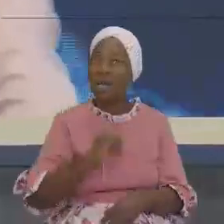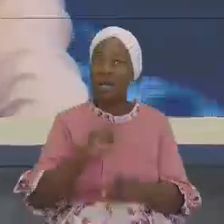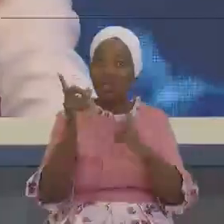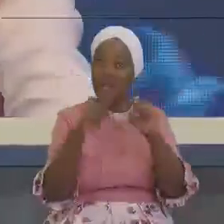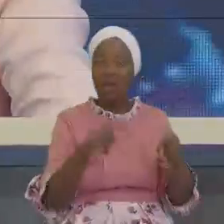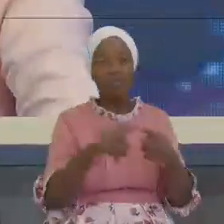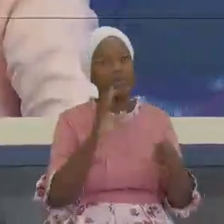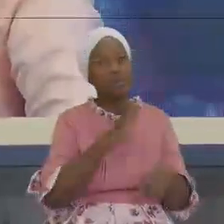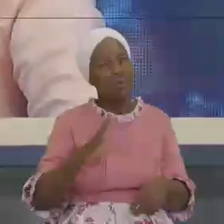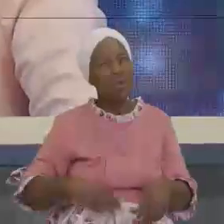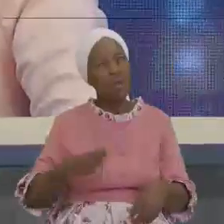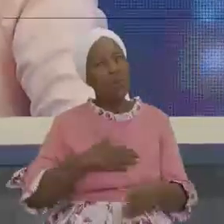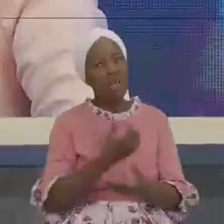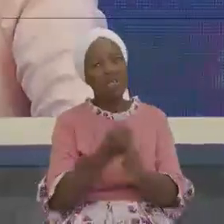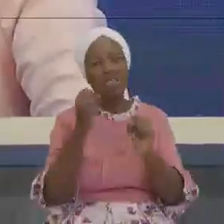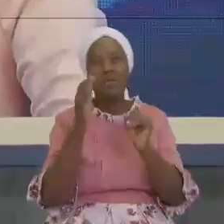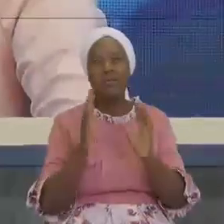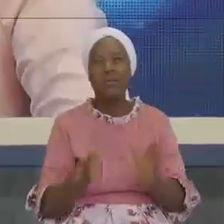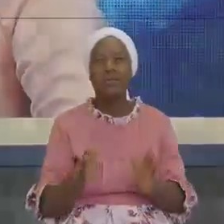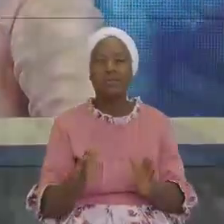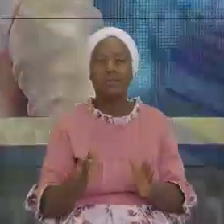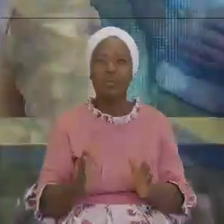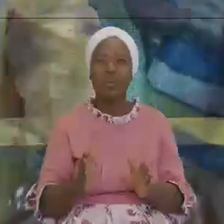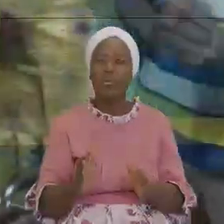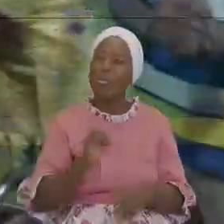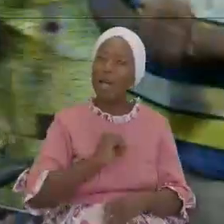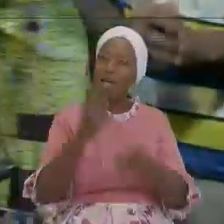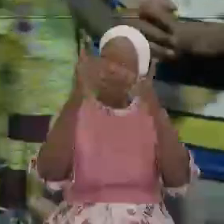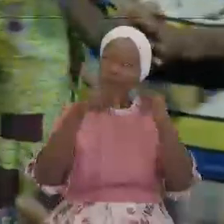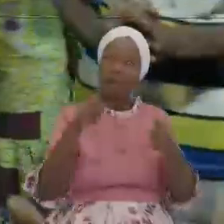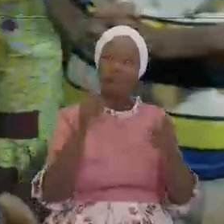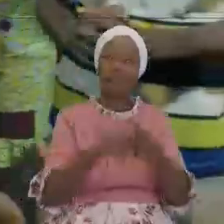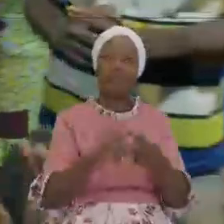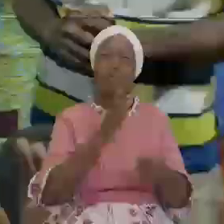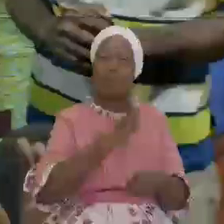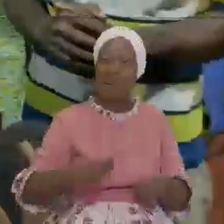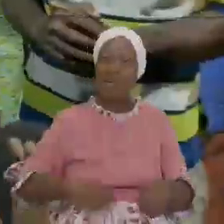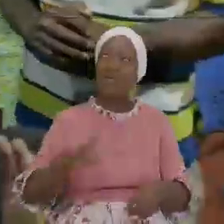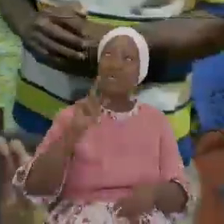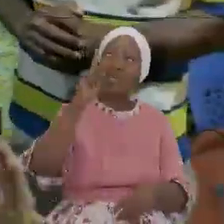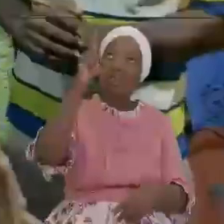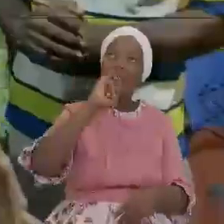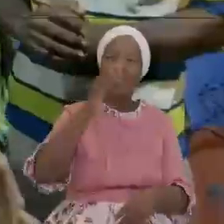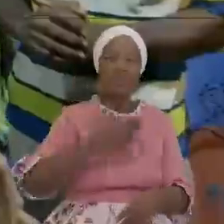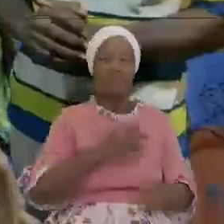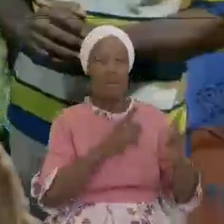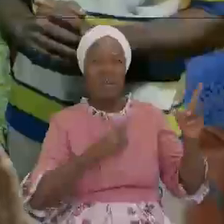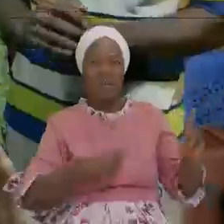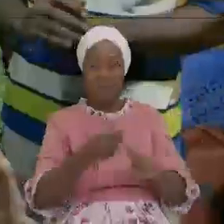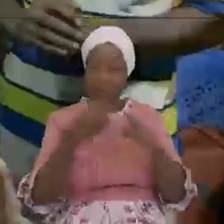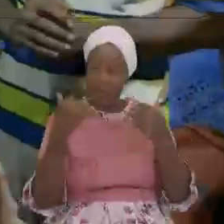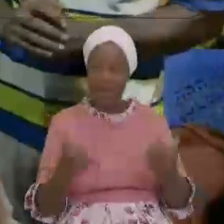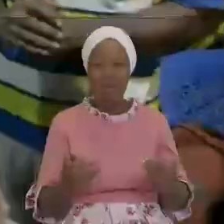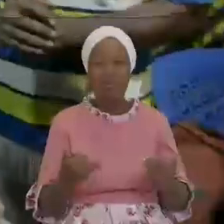Christ, my Savior. I come to Christ. He is my Lord from now on.